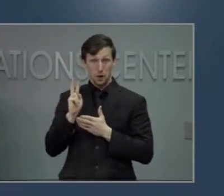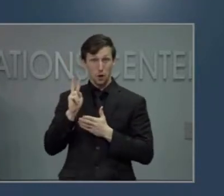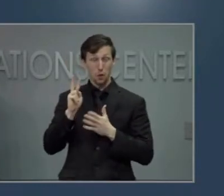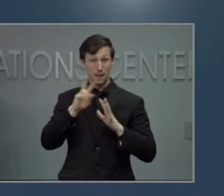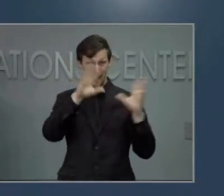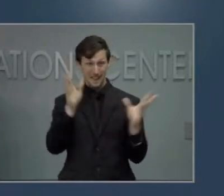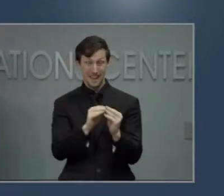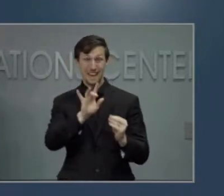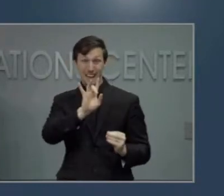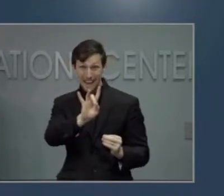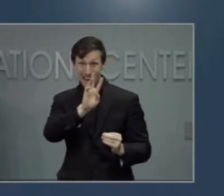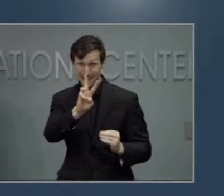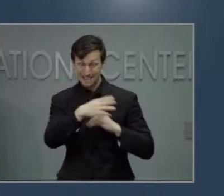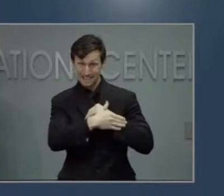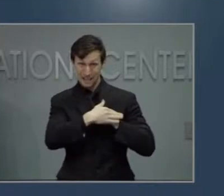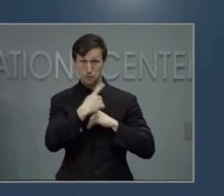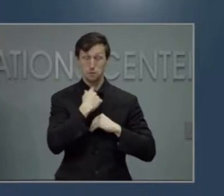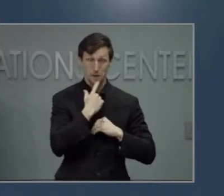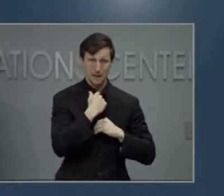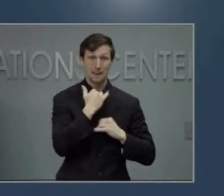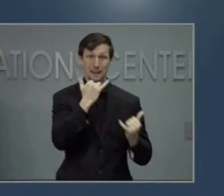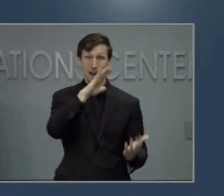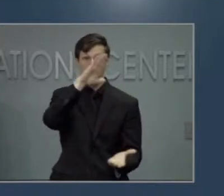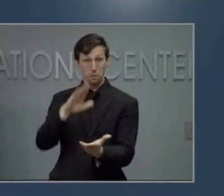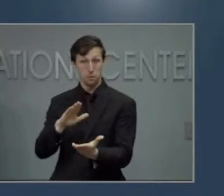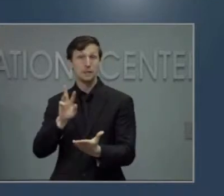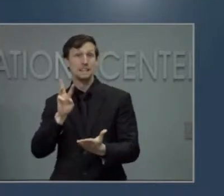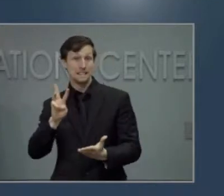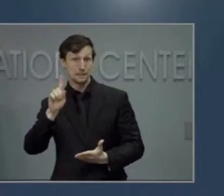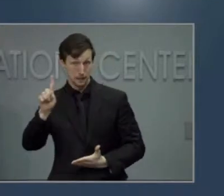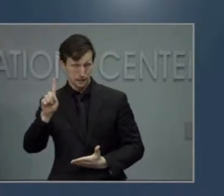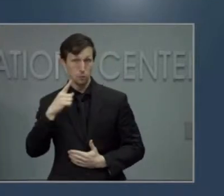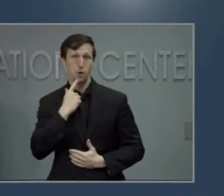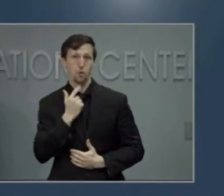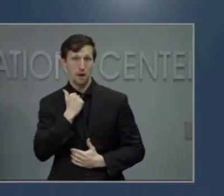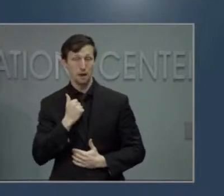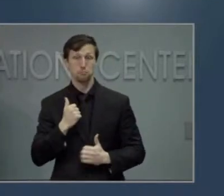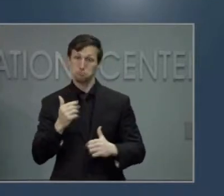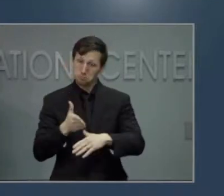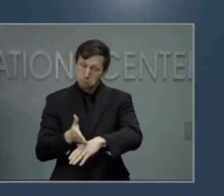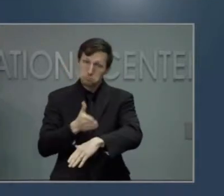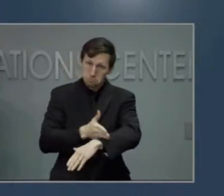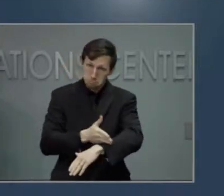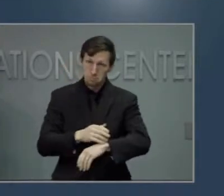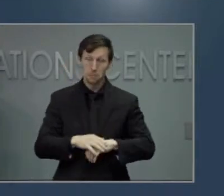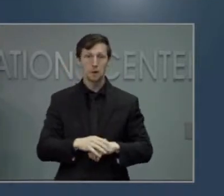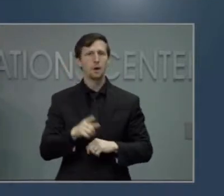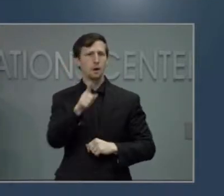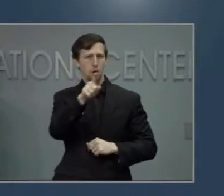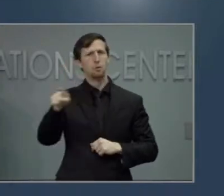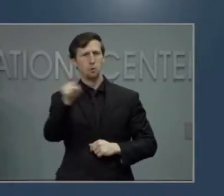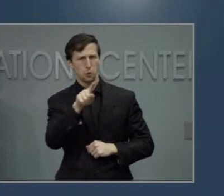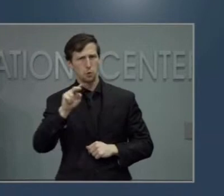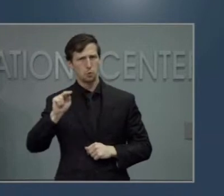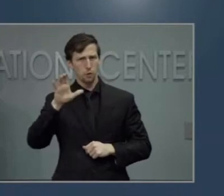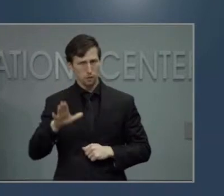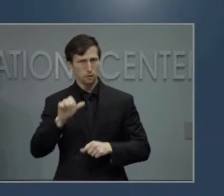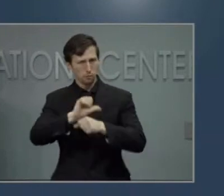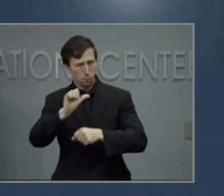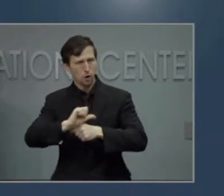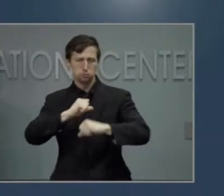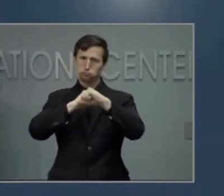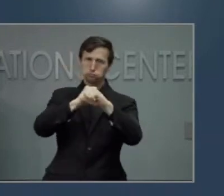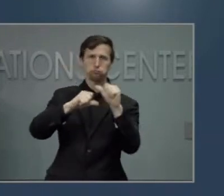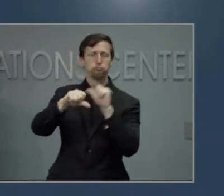to 61. North Carolinians are working hard to protect one another, and we're seeing the results. But there